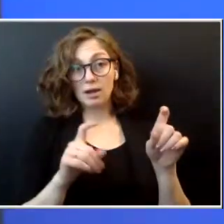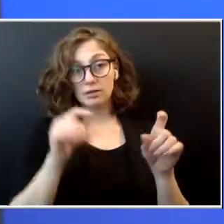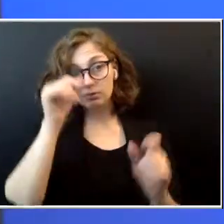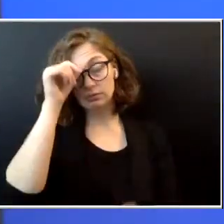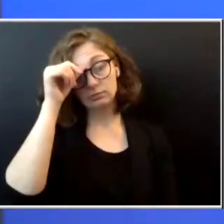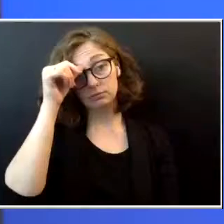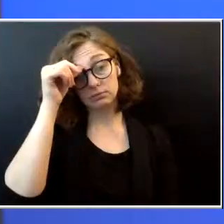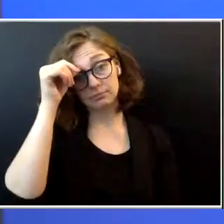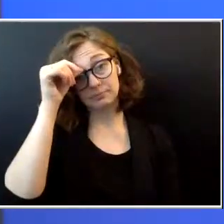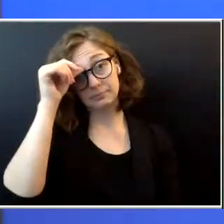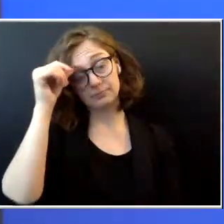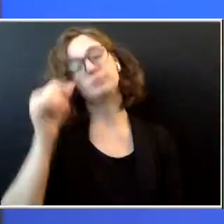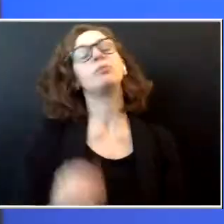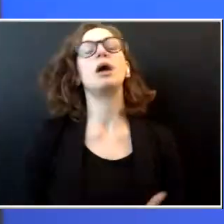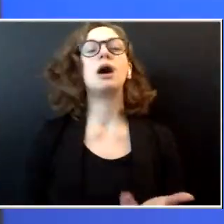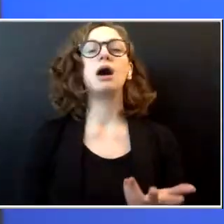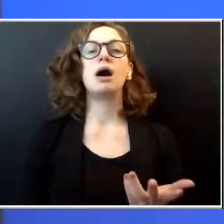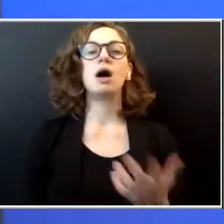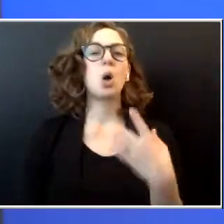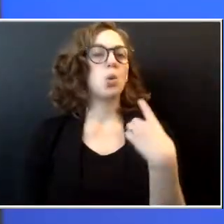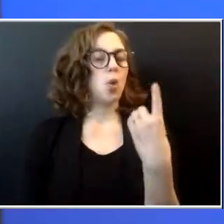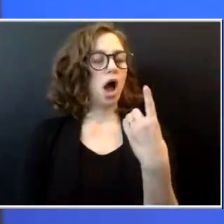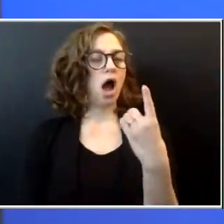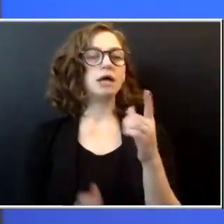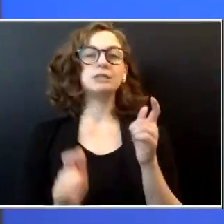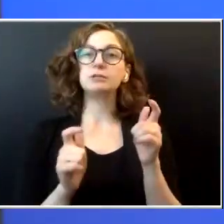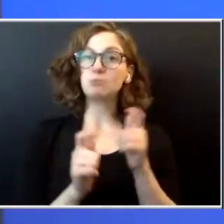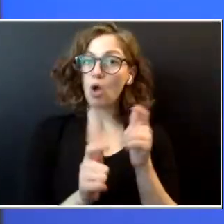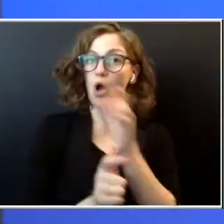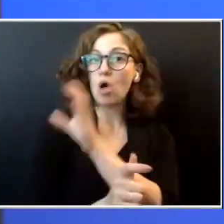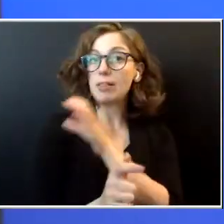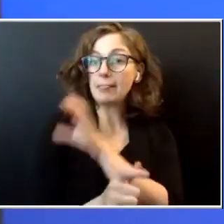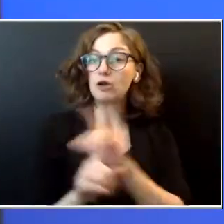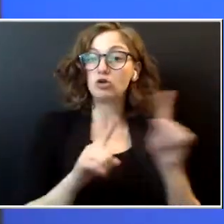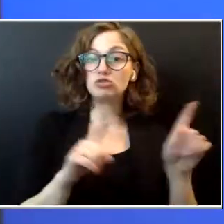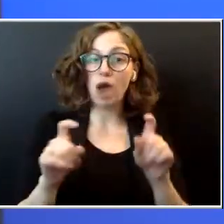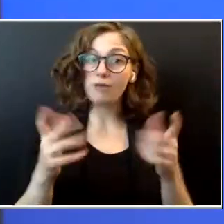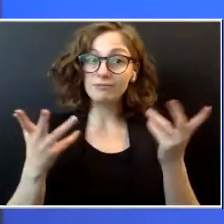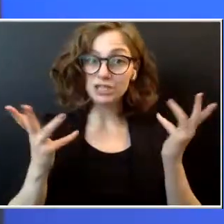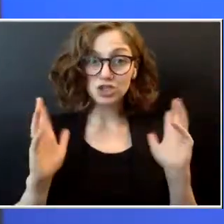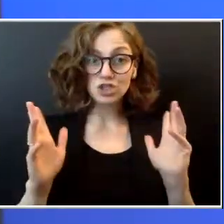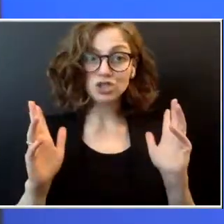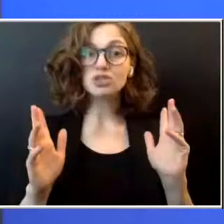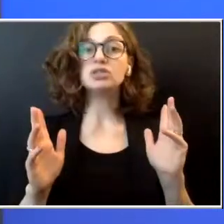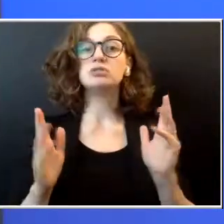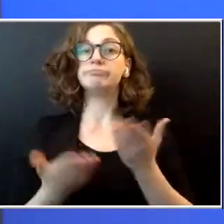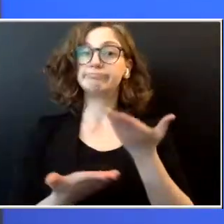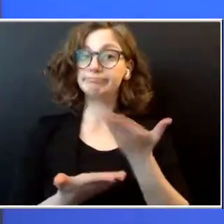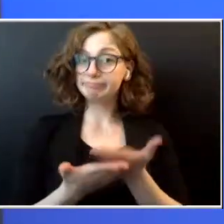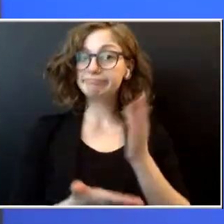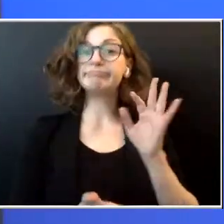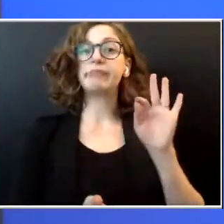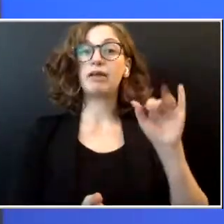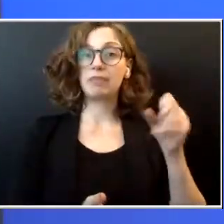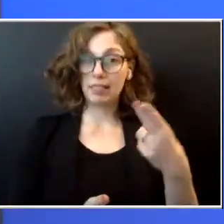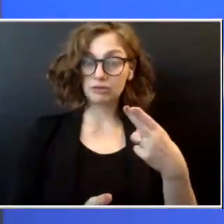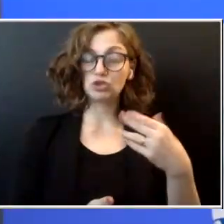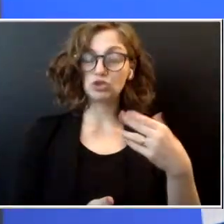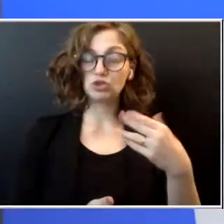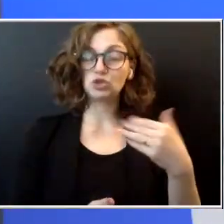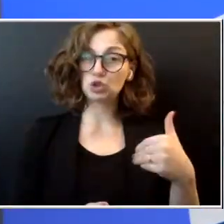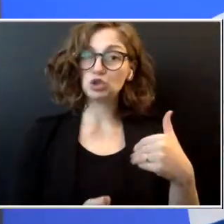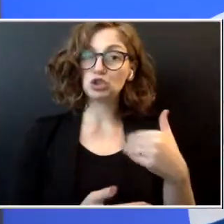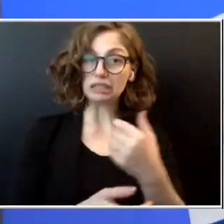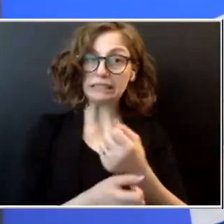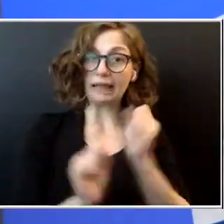discussed, one small clinical trial has already been done to show that flash is actually quite safe with minimal side effects. There's